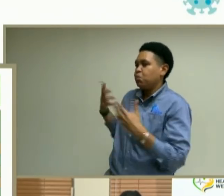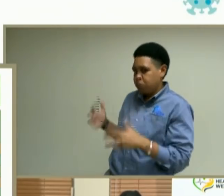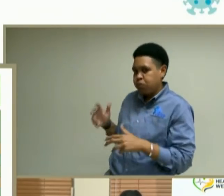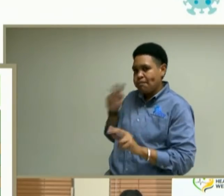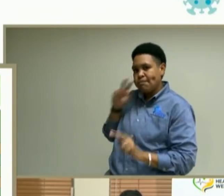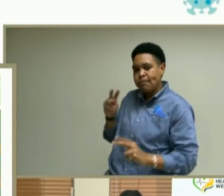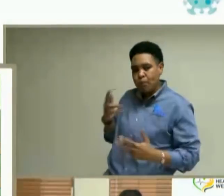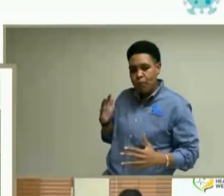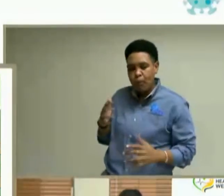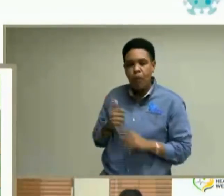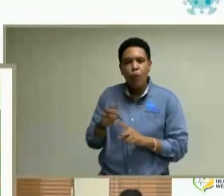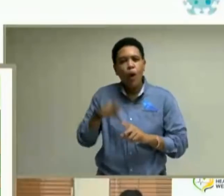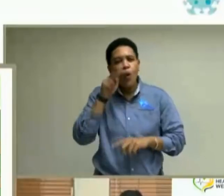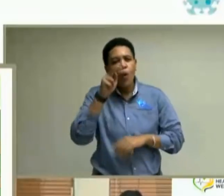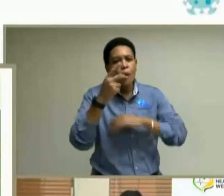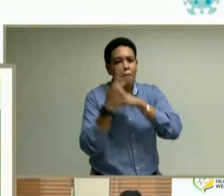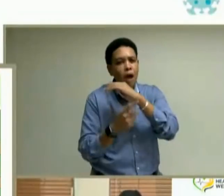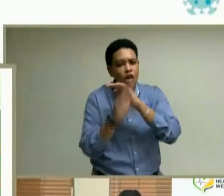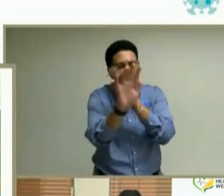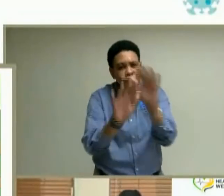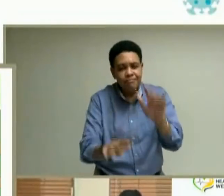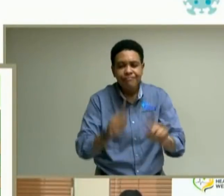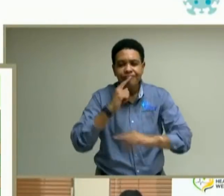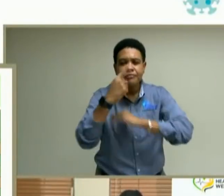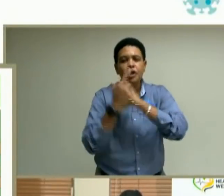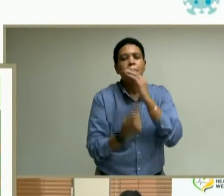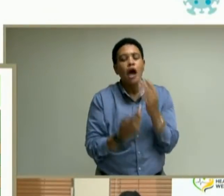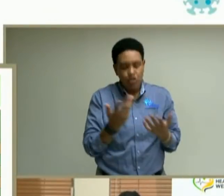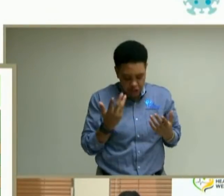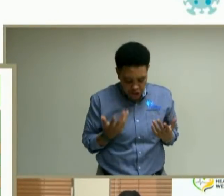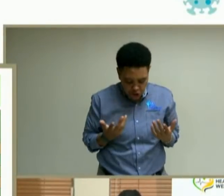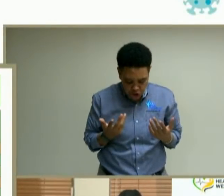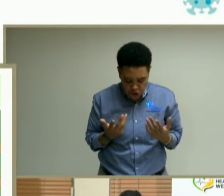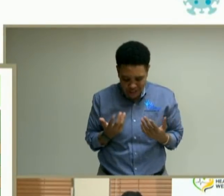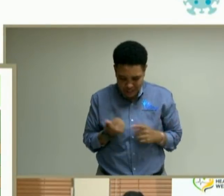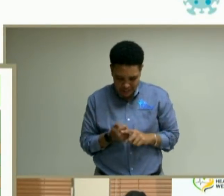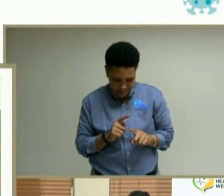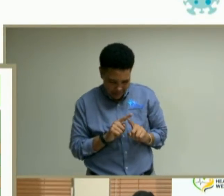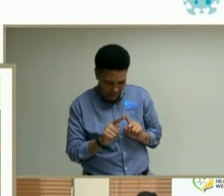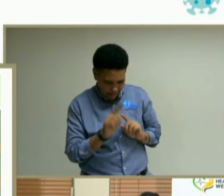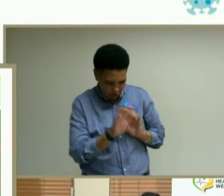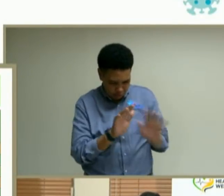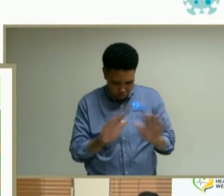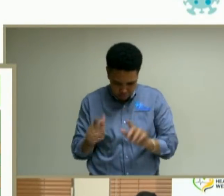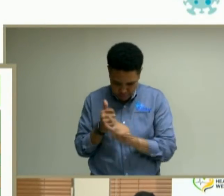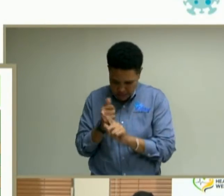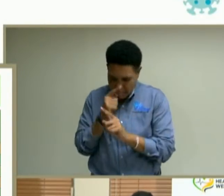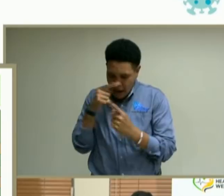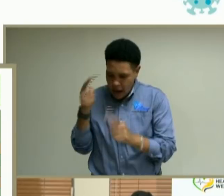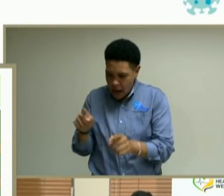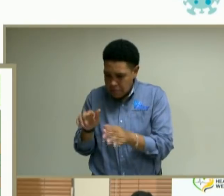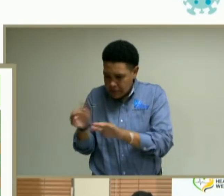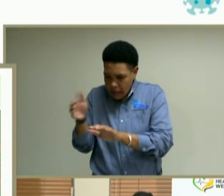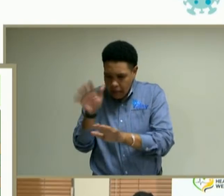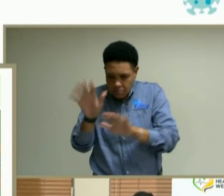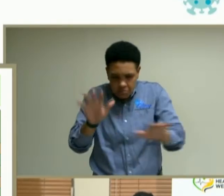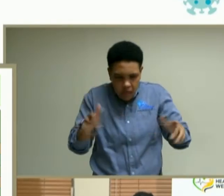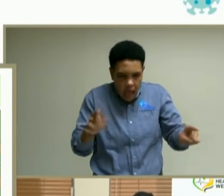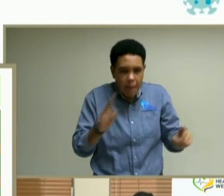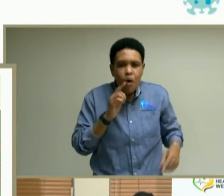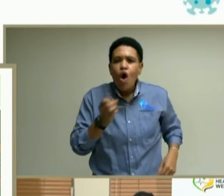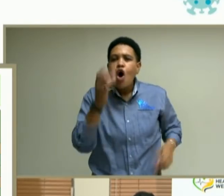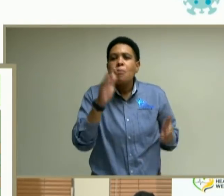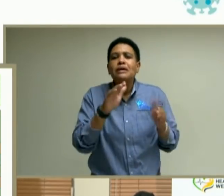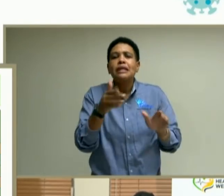When we look at parishes, the parishes differ in case fatality rate, that's the number of